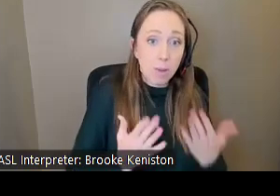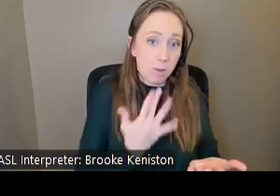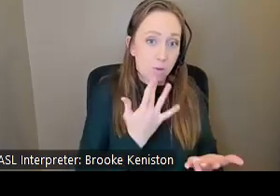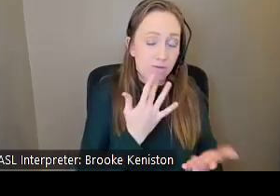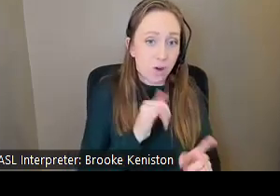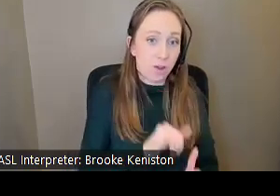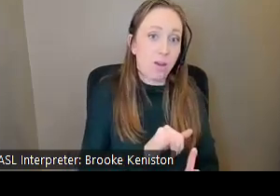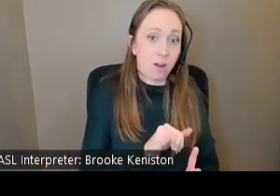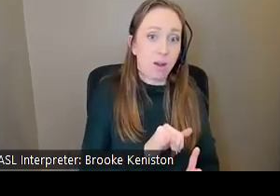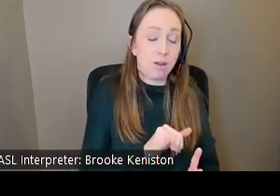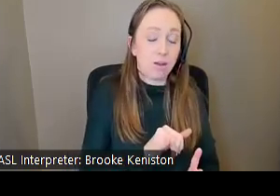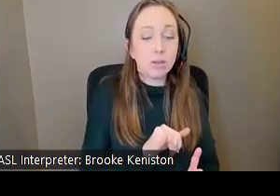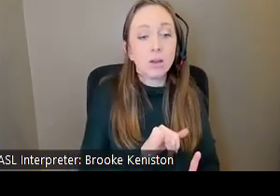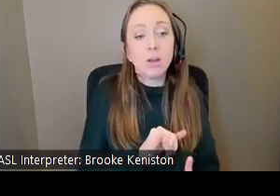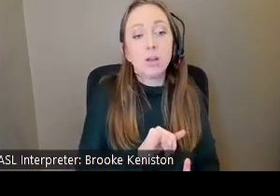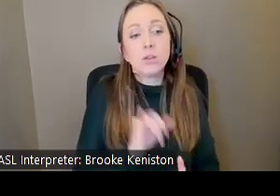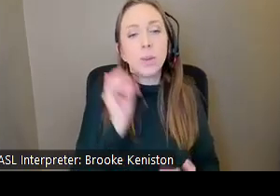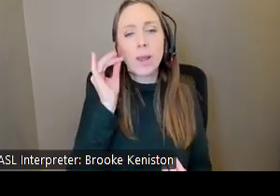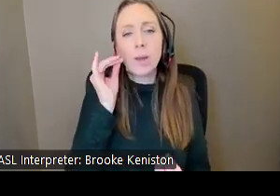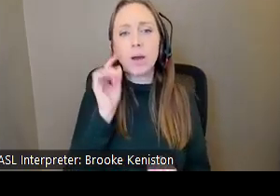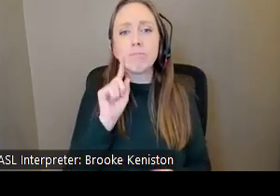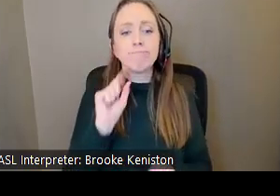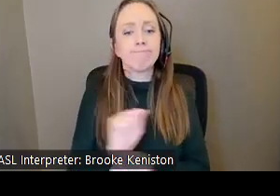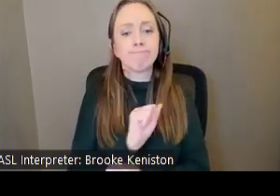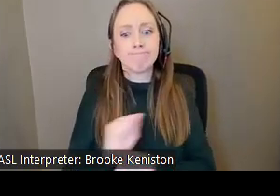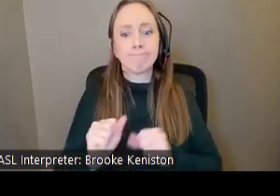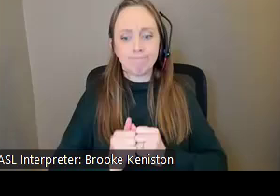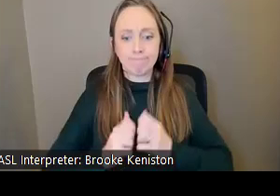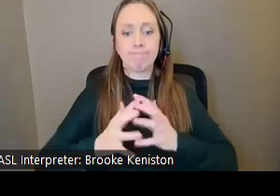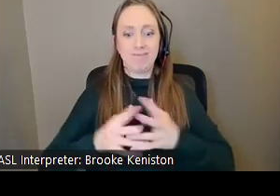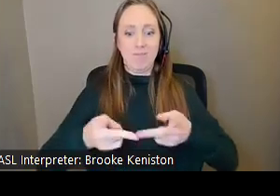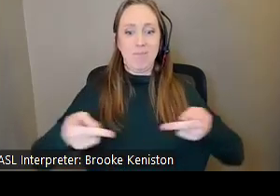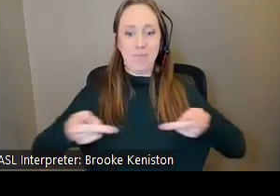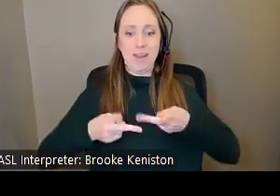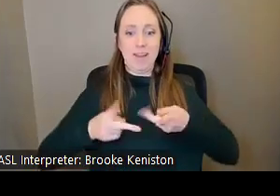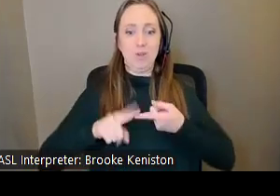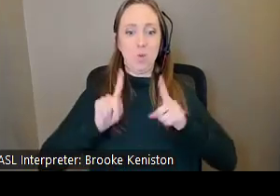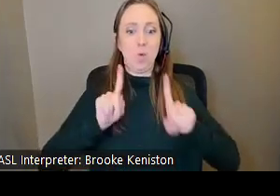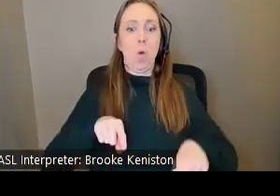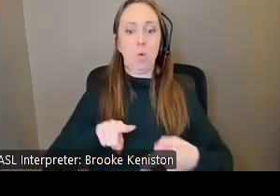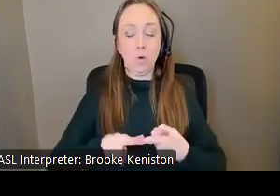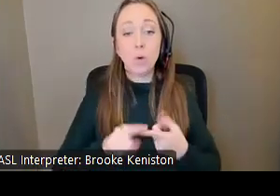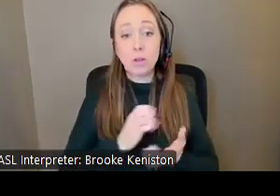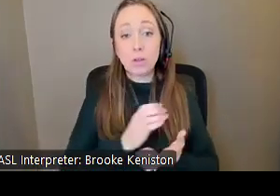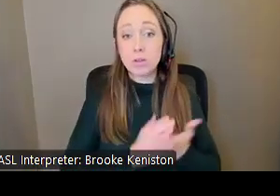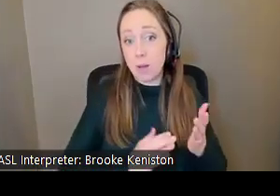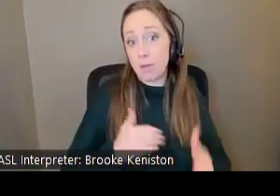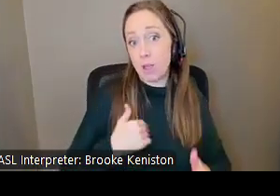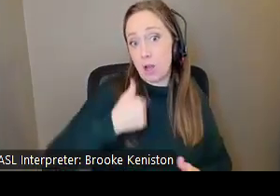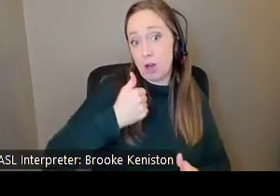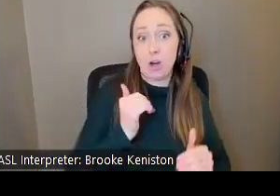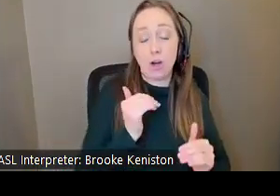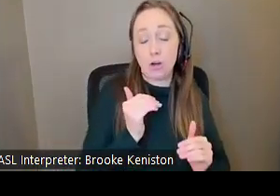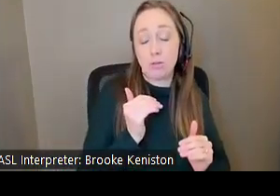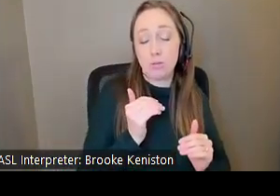figuring out how they are changing might be important in how we deliver care to them. And we really